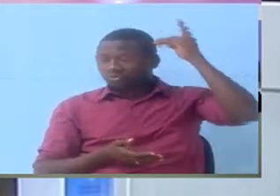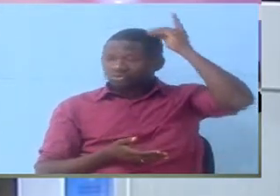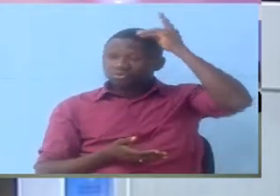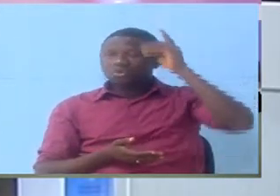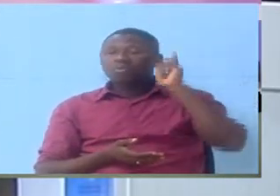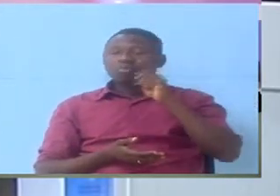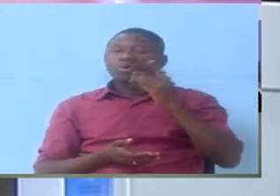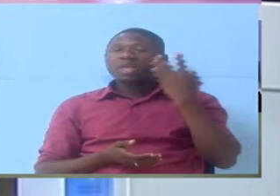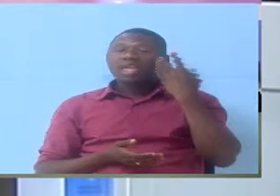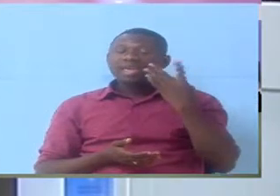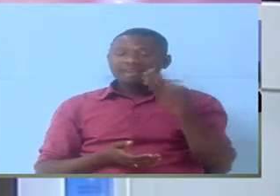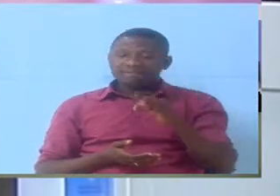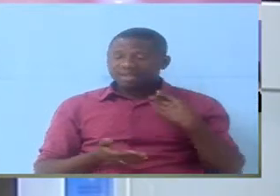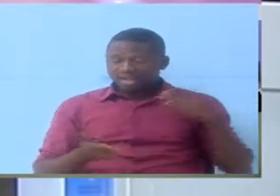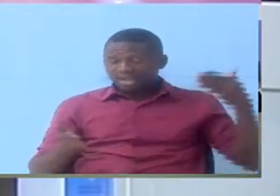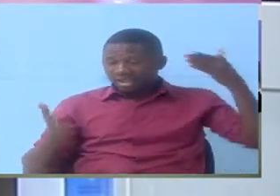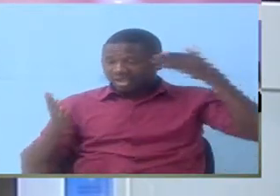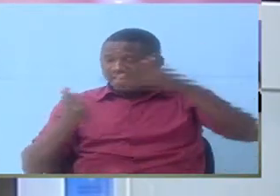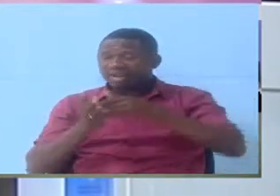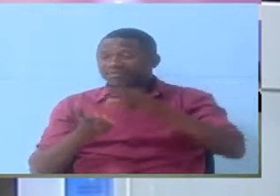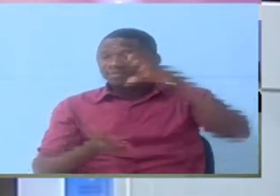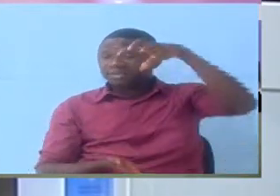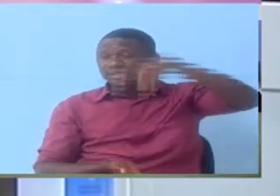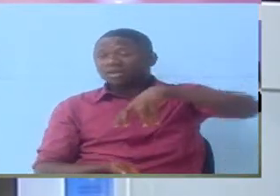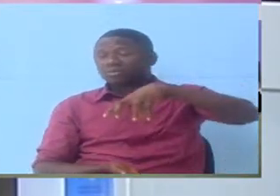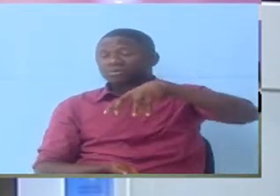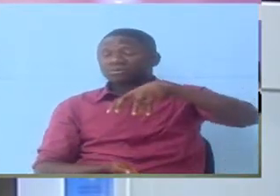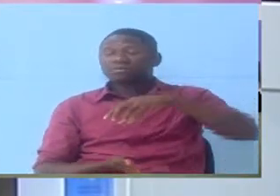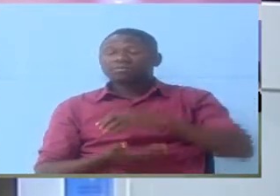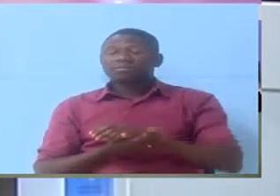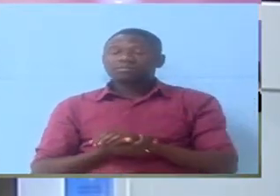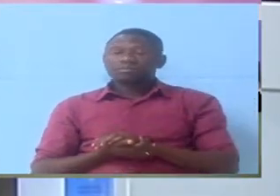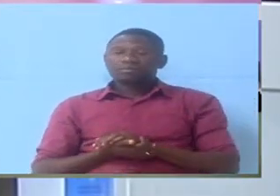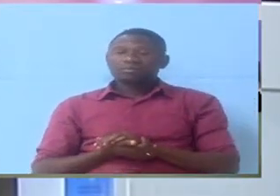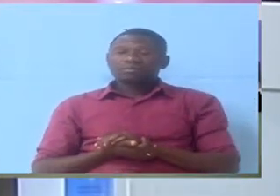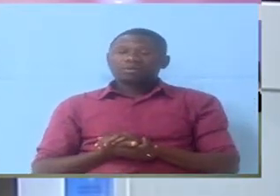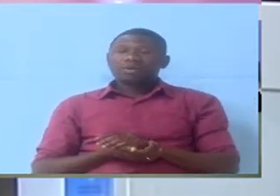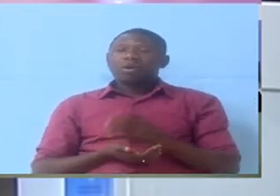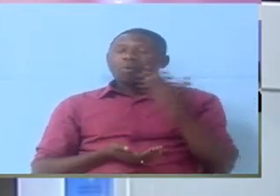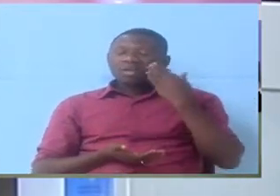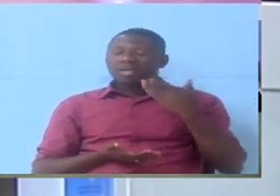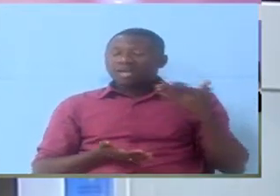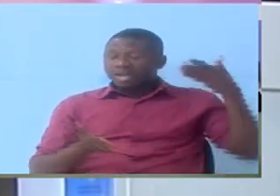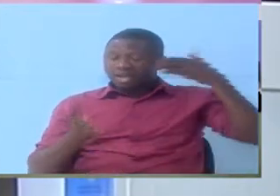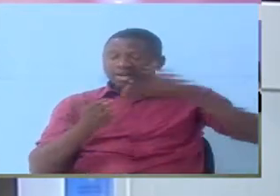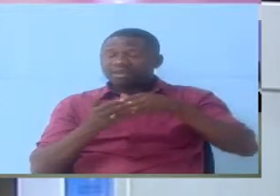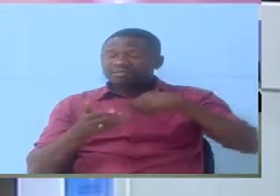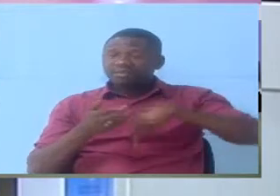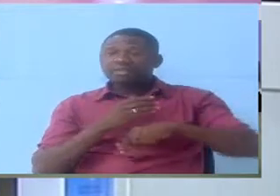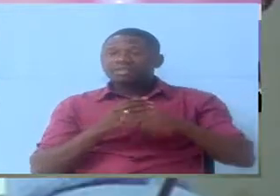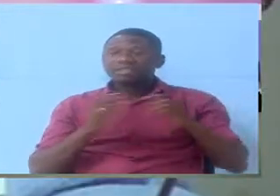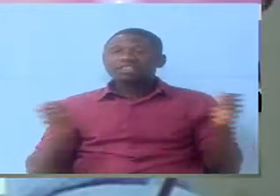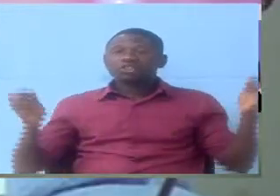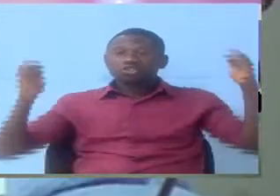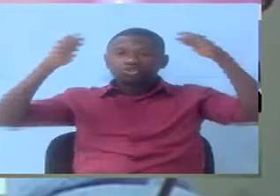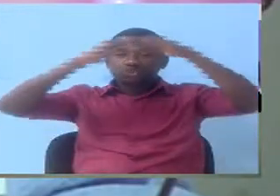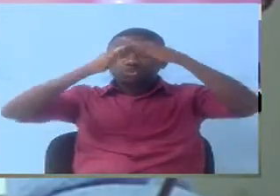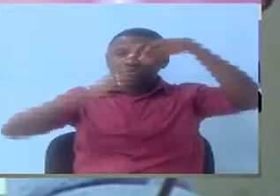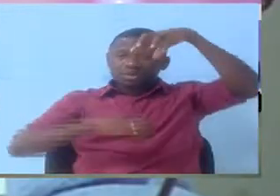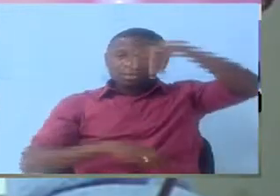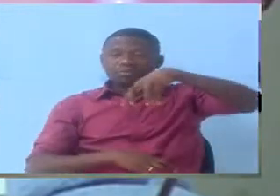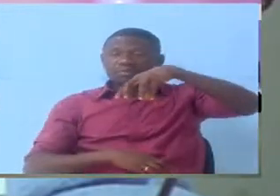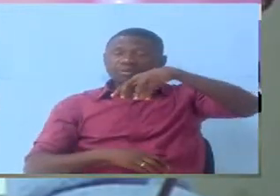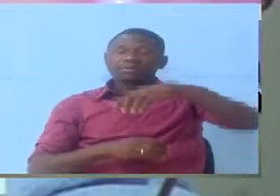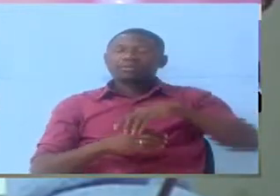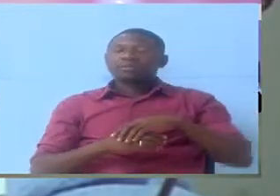in Khartoum. Bare biring futata Khartoum. When I saw the, sorry, on arrival in Addis Ababa. Biring futata Addis Ababa. They